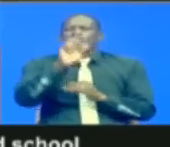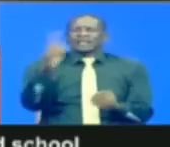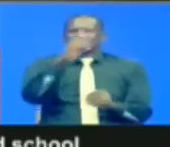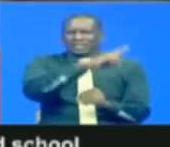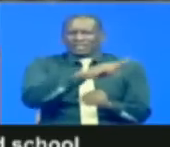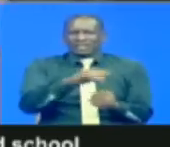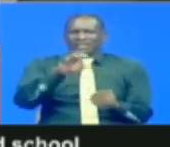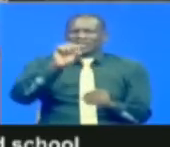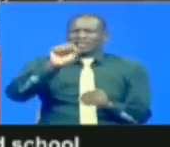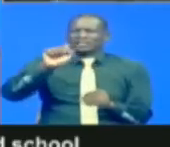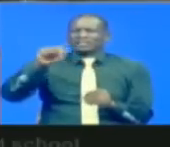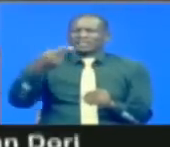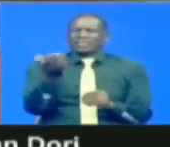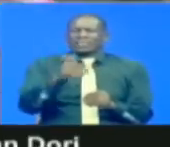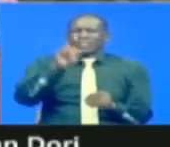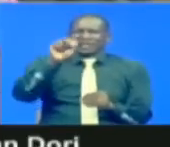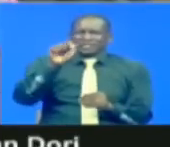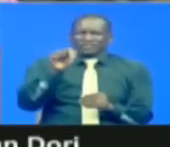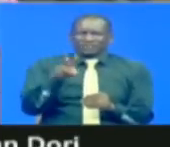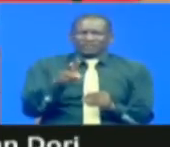Seth Olale, NTV.